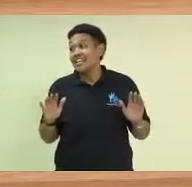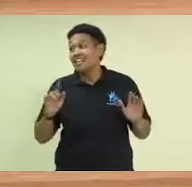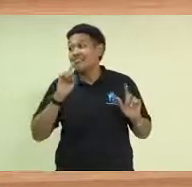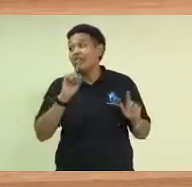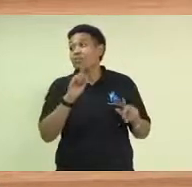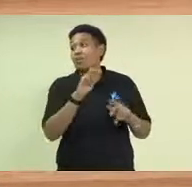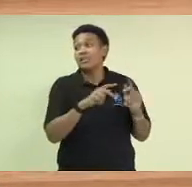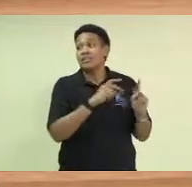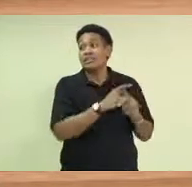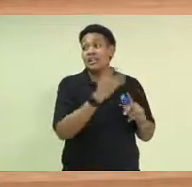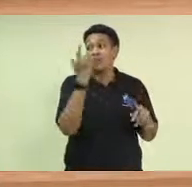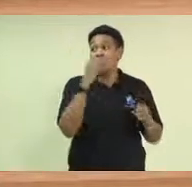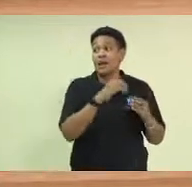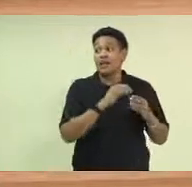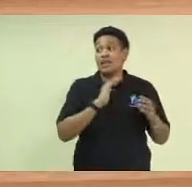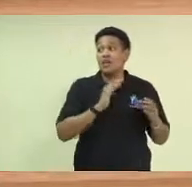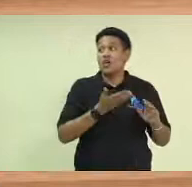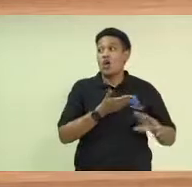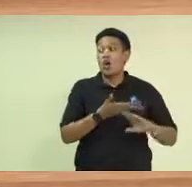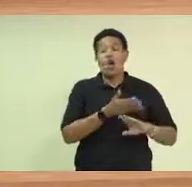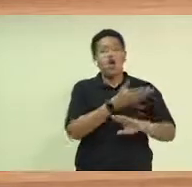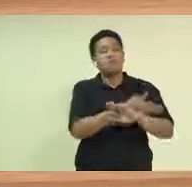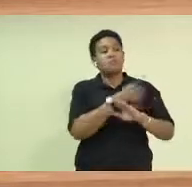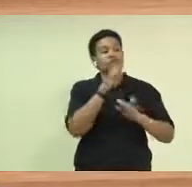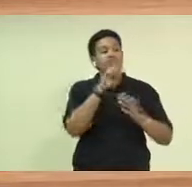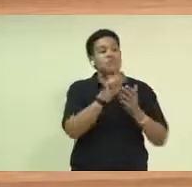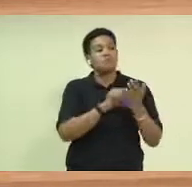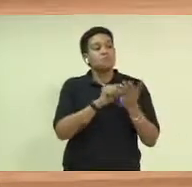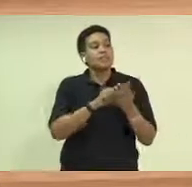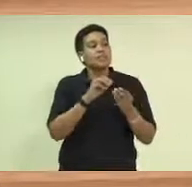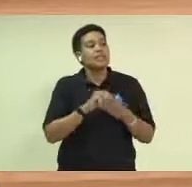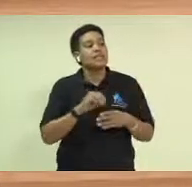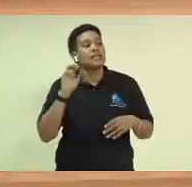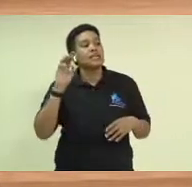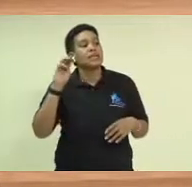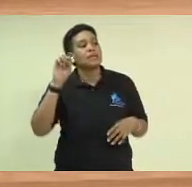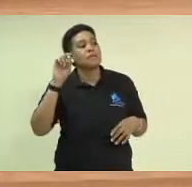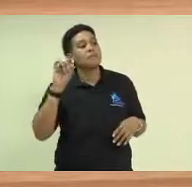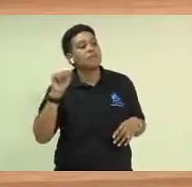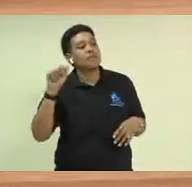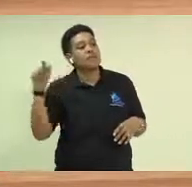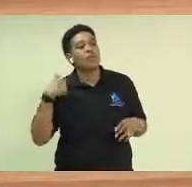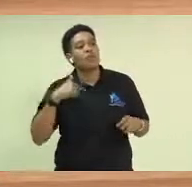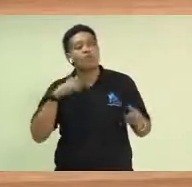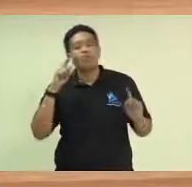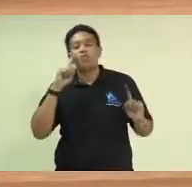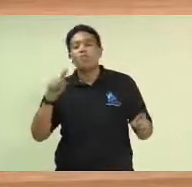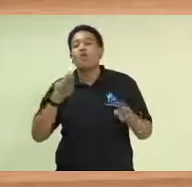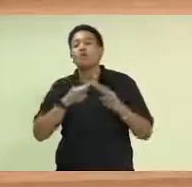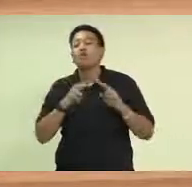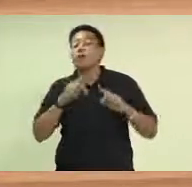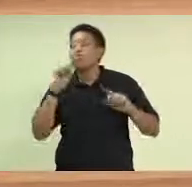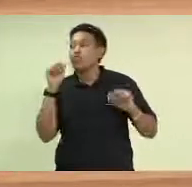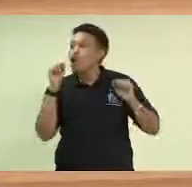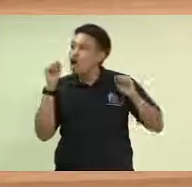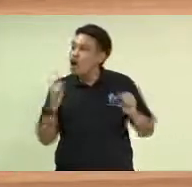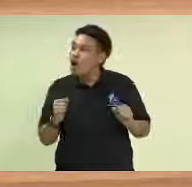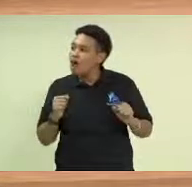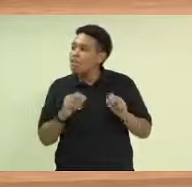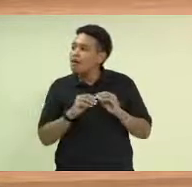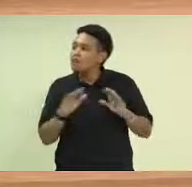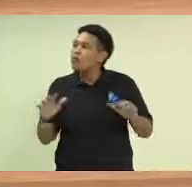types, because in our updates that is printed in the media, we report the number of confirmed